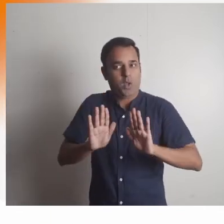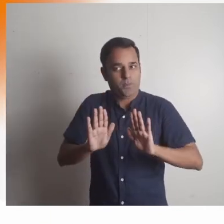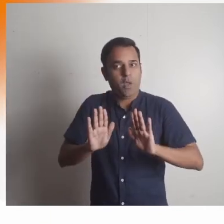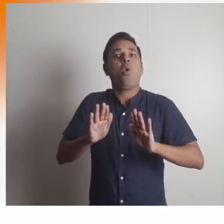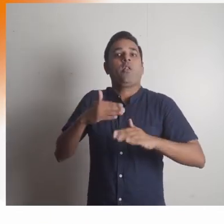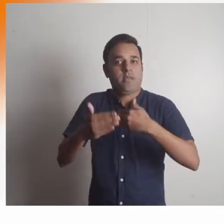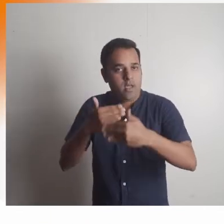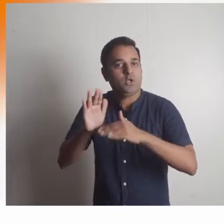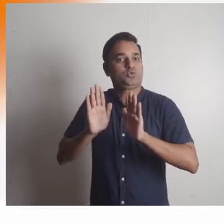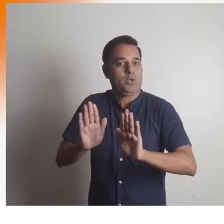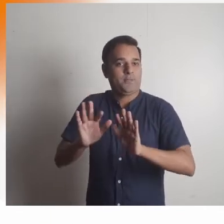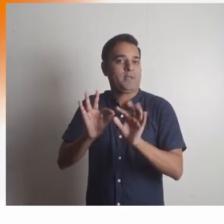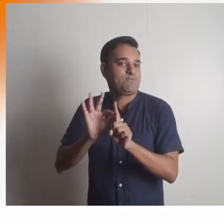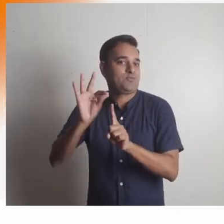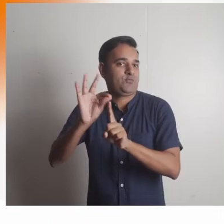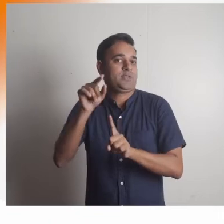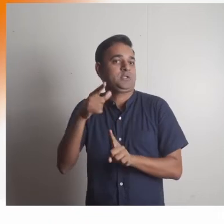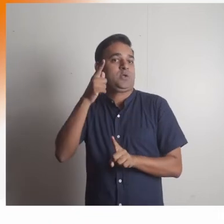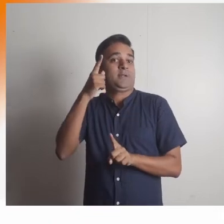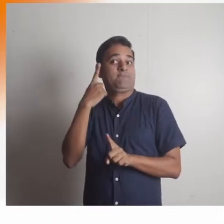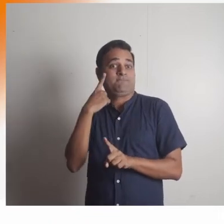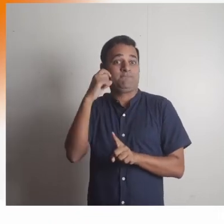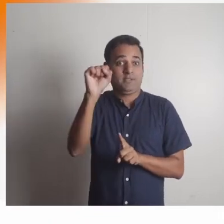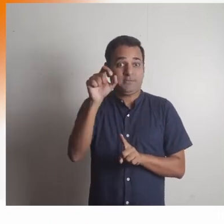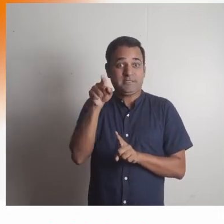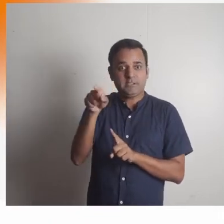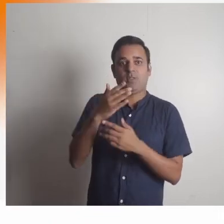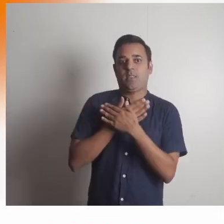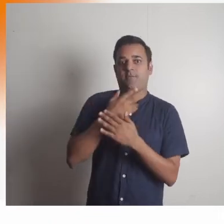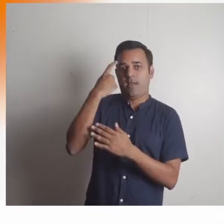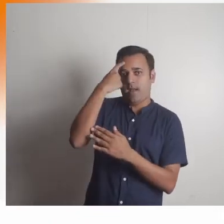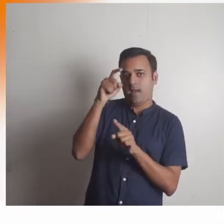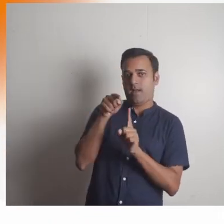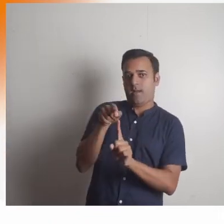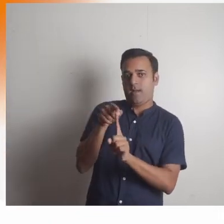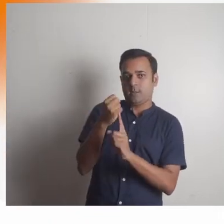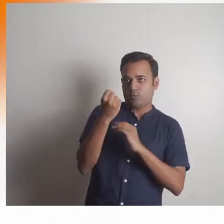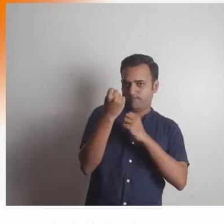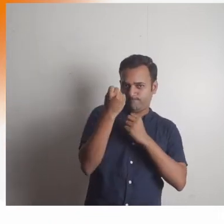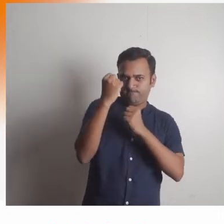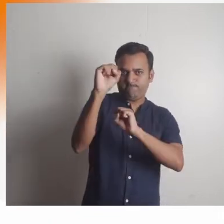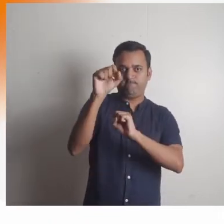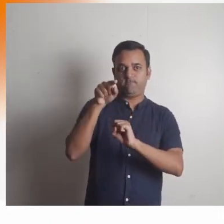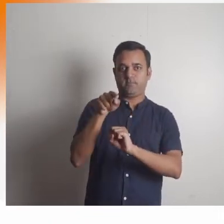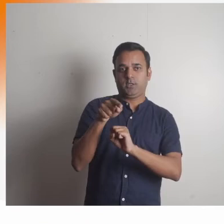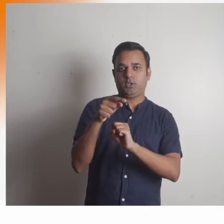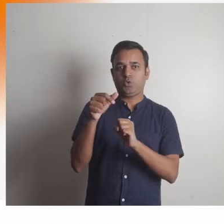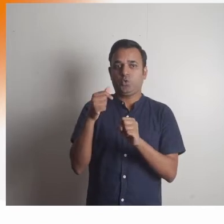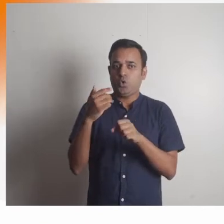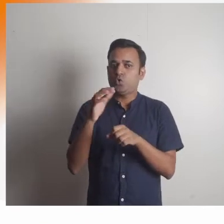you don't have to go on you don't have to learn something and then you get it right. What you do is you keep acting and